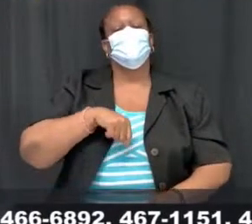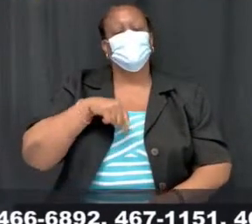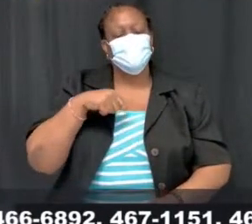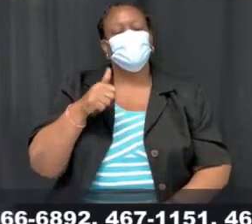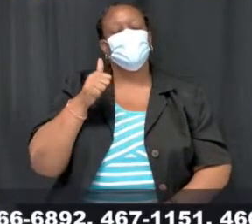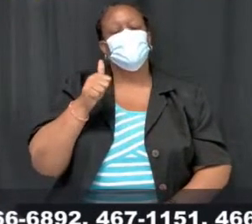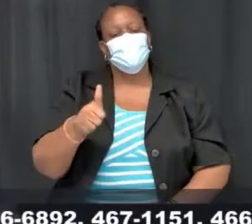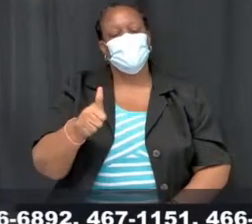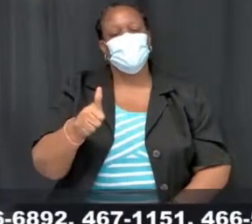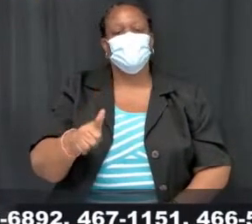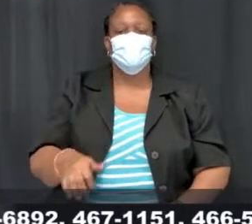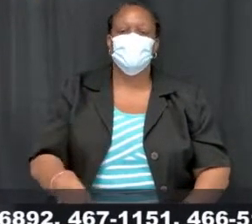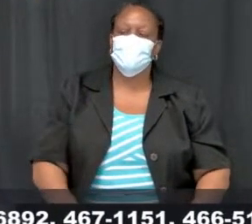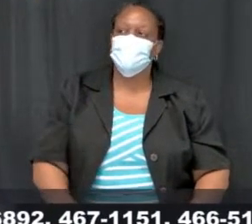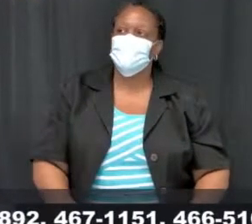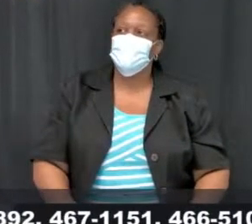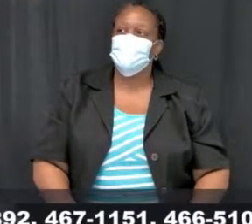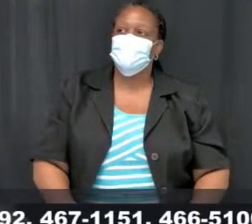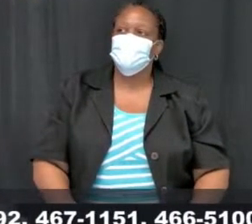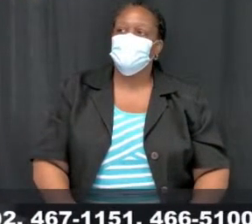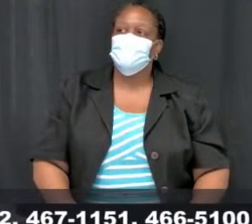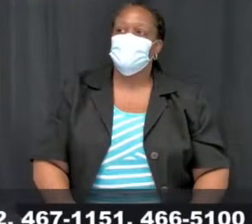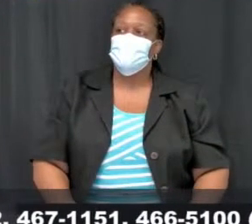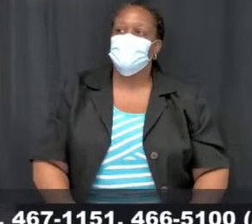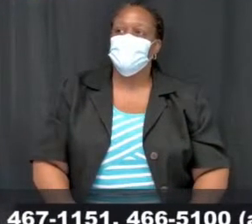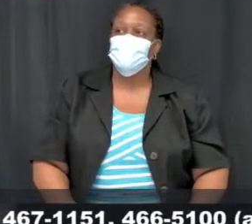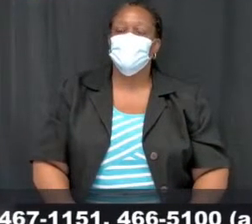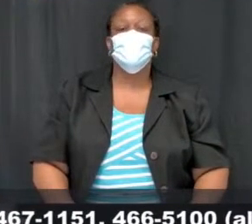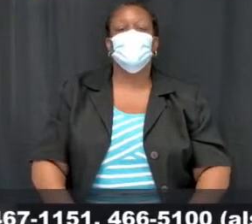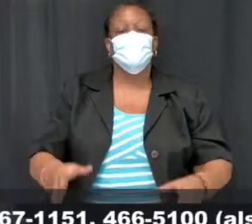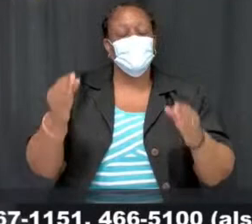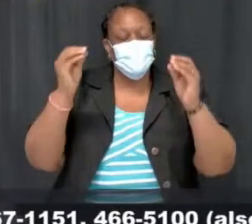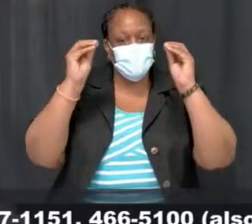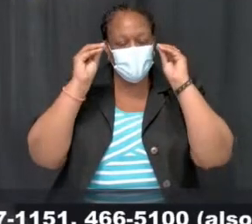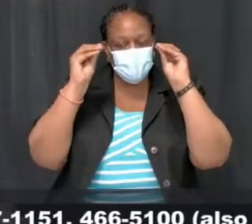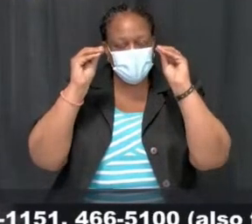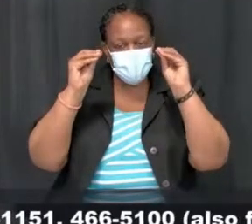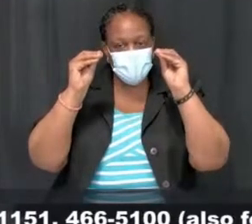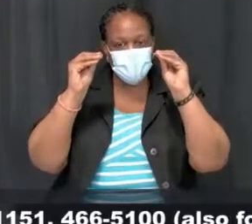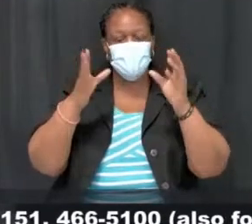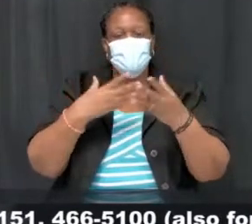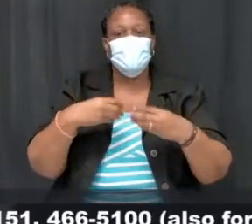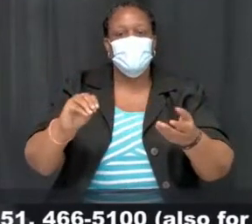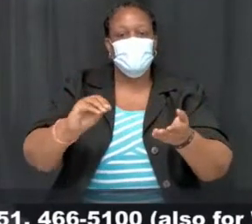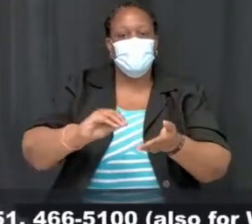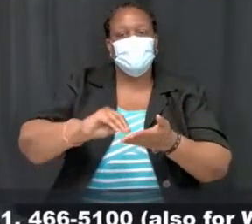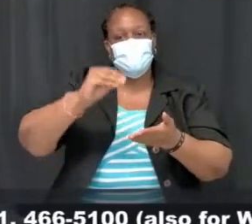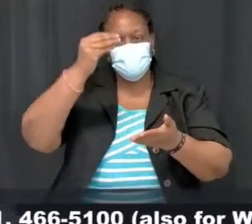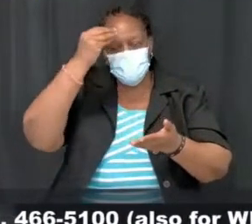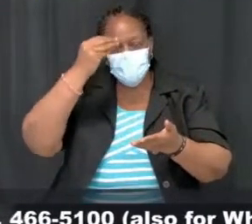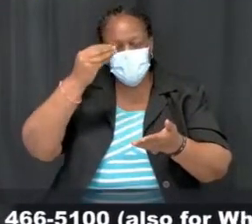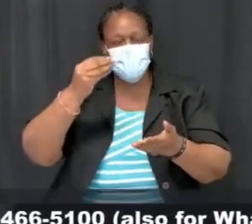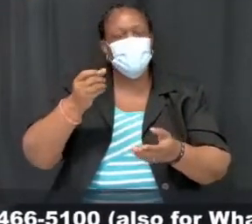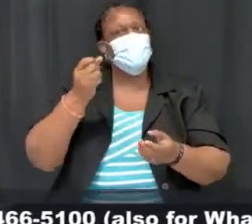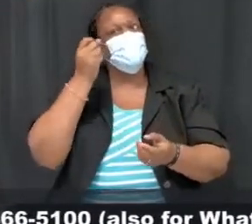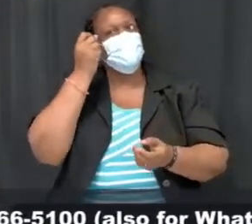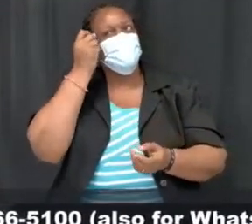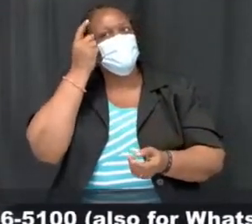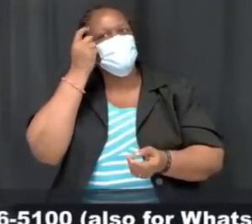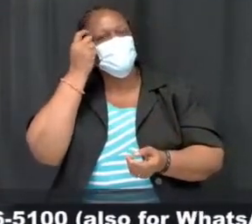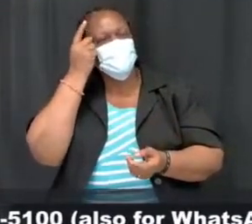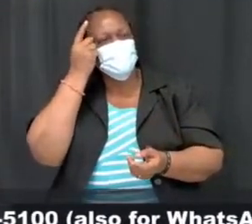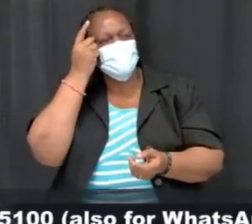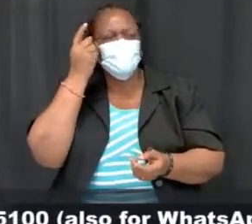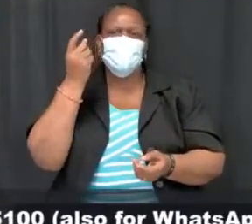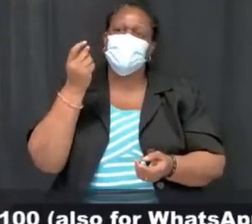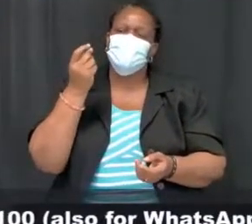Federation showed confidence in our education program at every single level. They had confidence